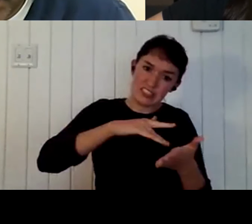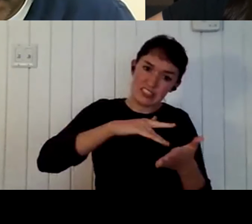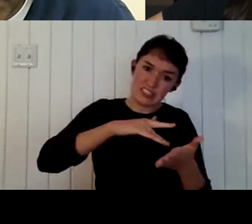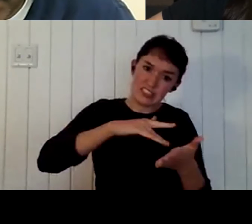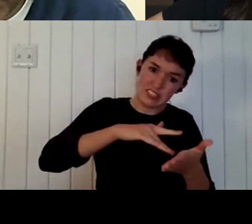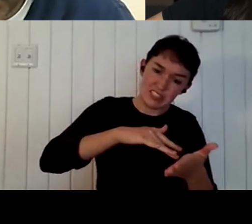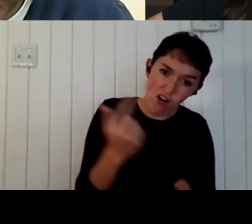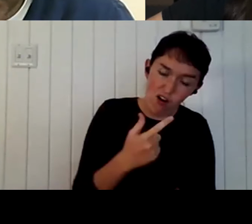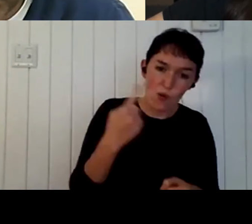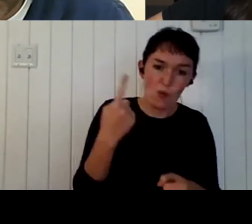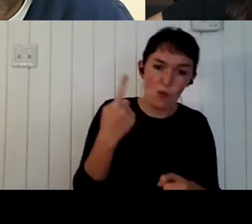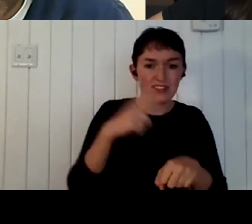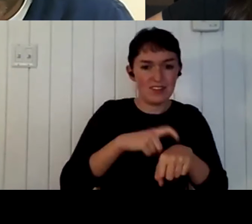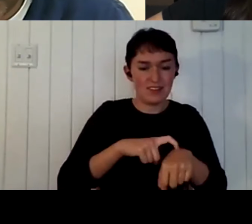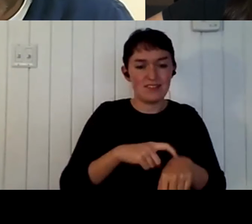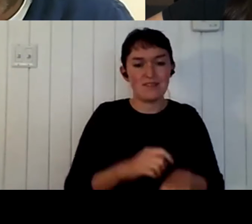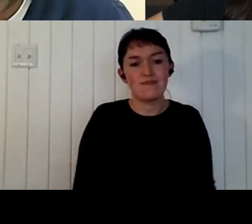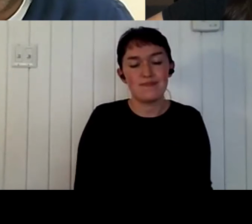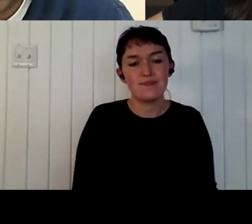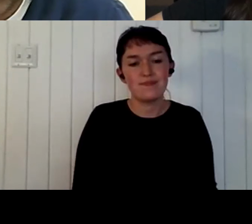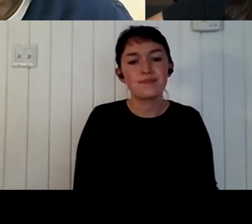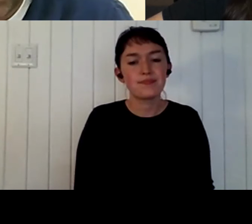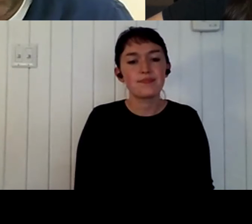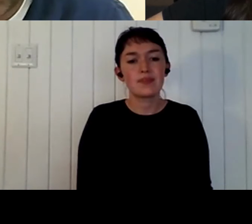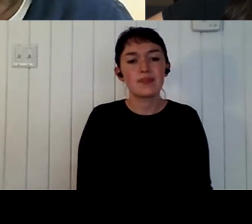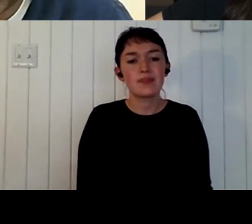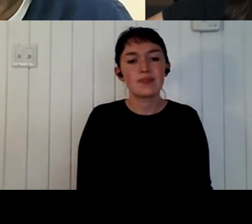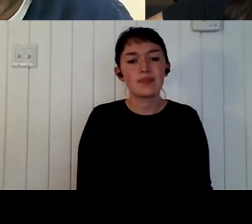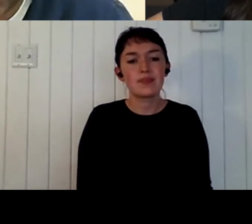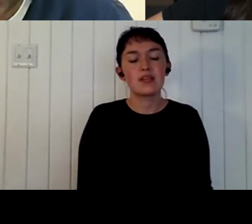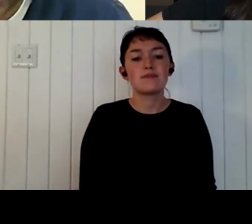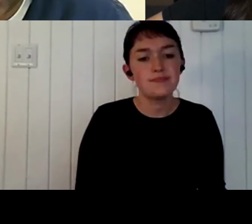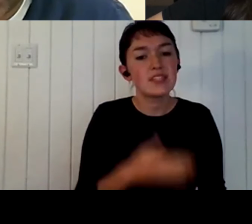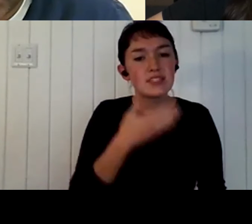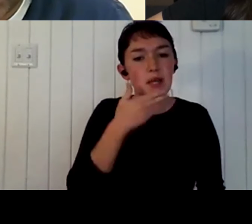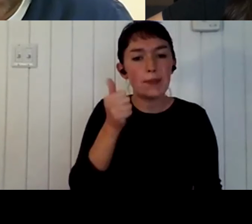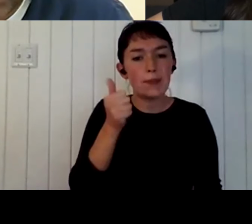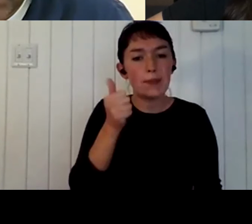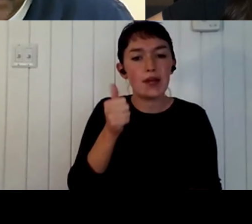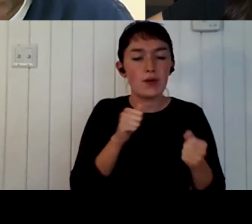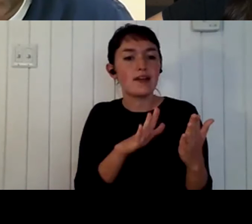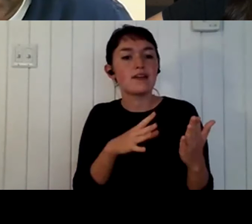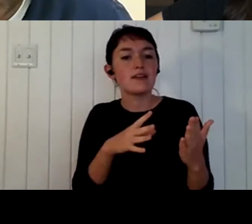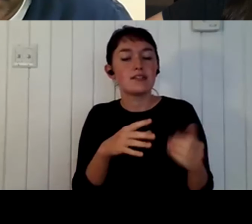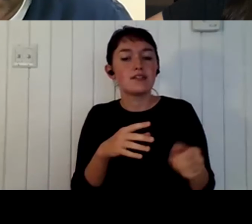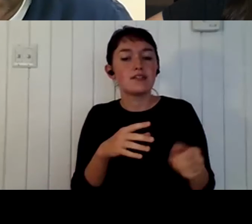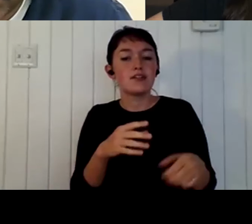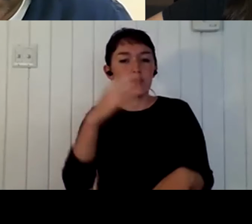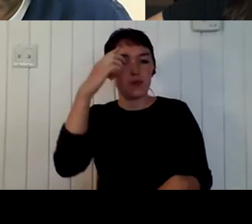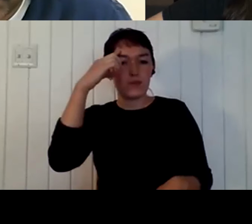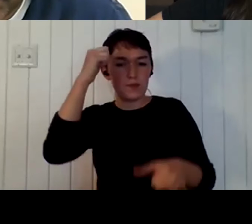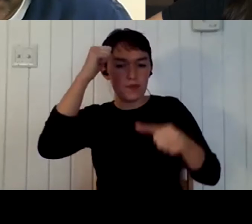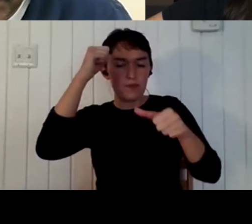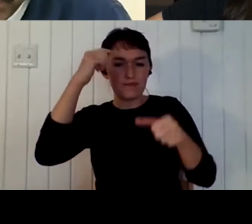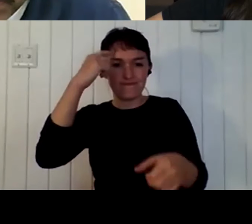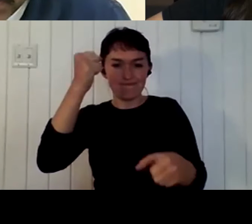to get it all in at once is always a better way to actually make a more long-lasting memory. And so